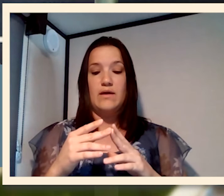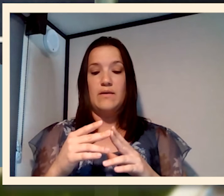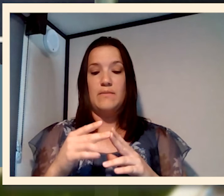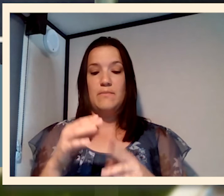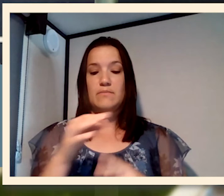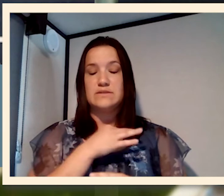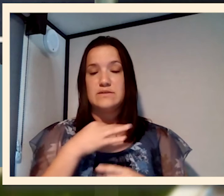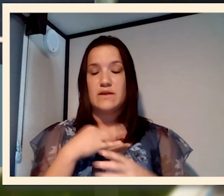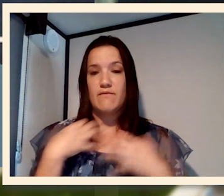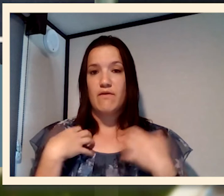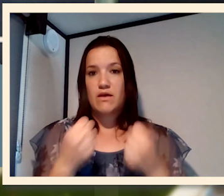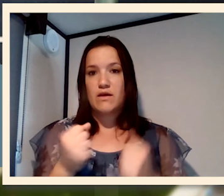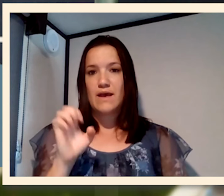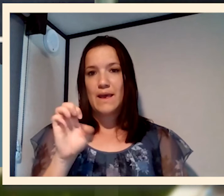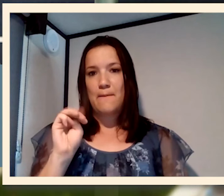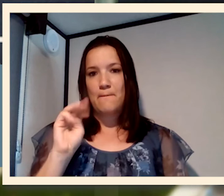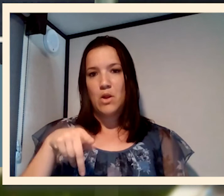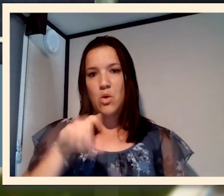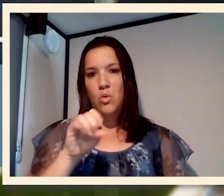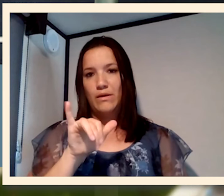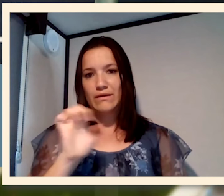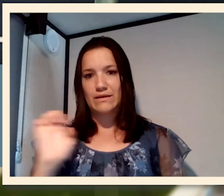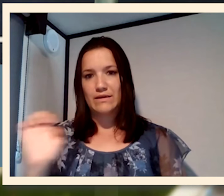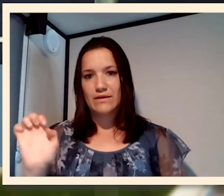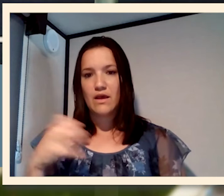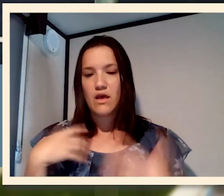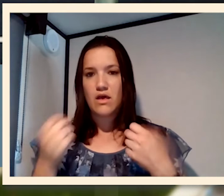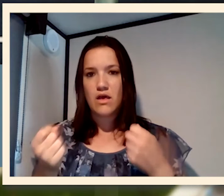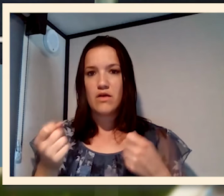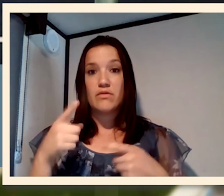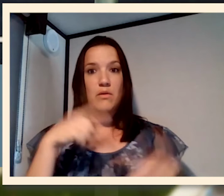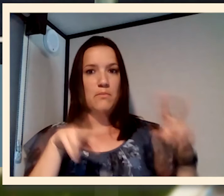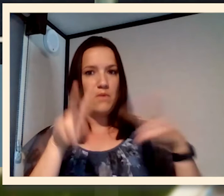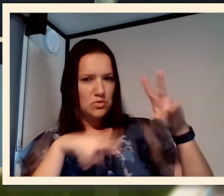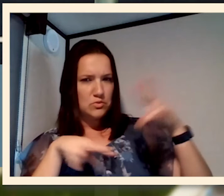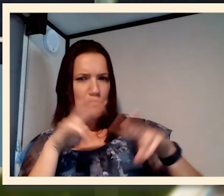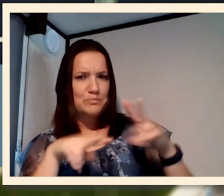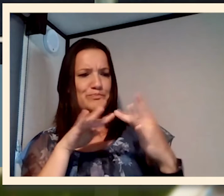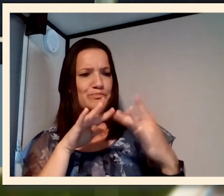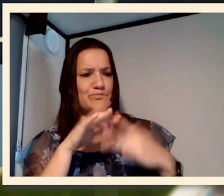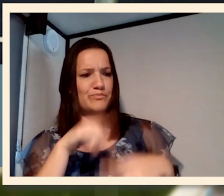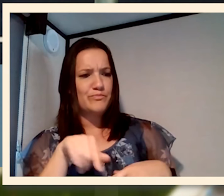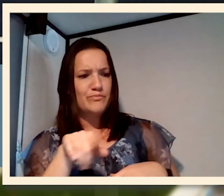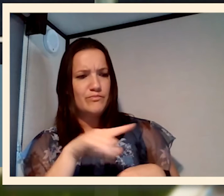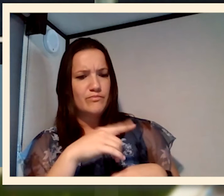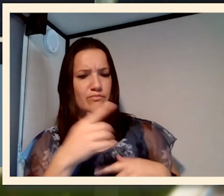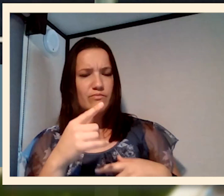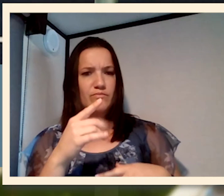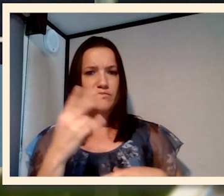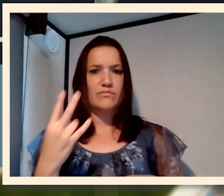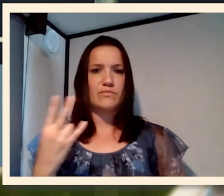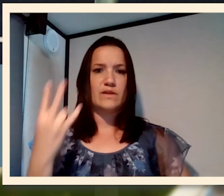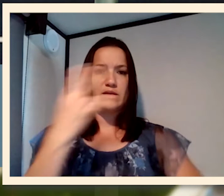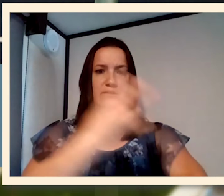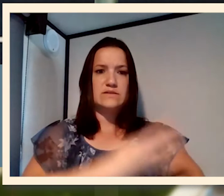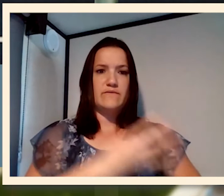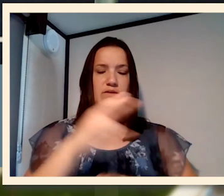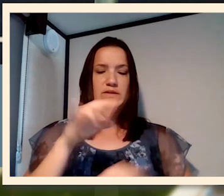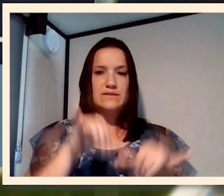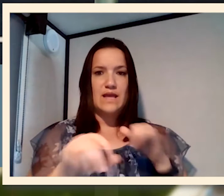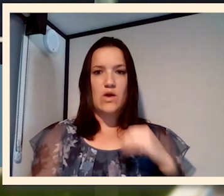and contact employee health. And employee health will then monitor them, contact them